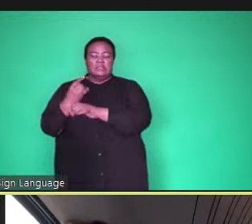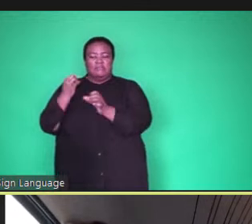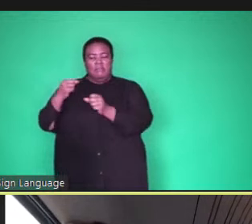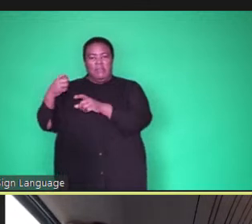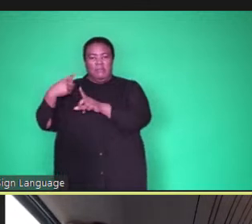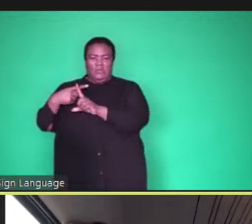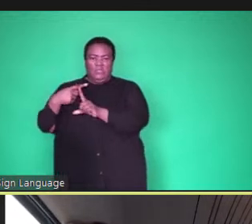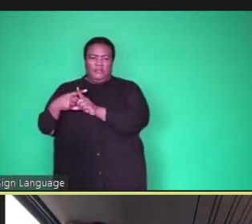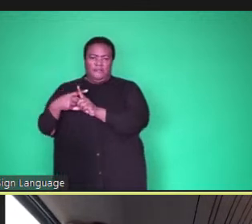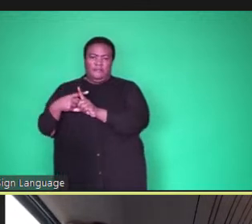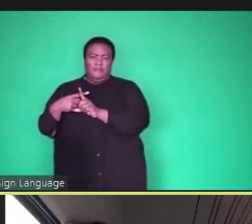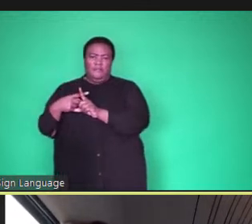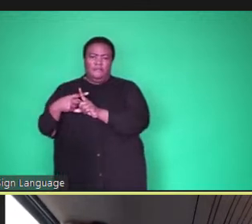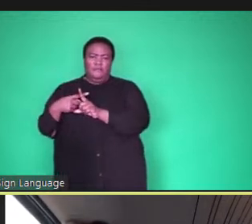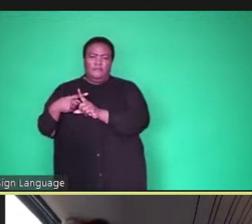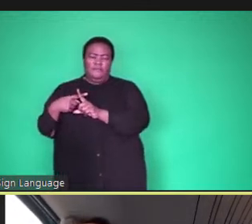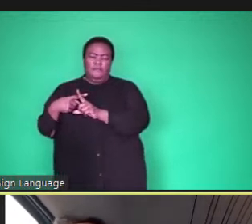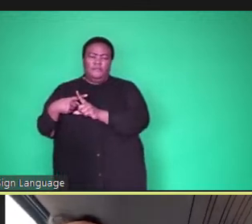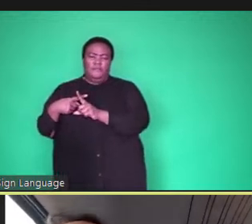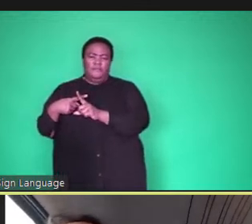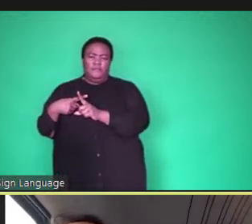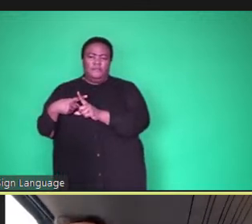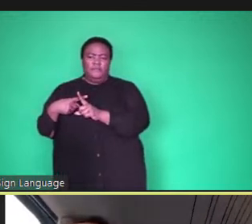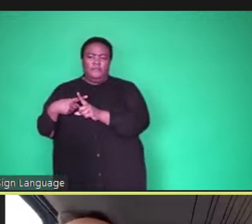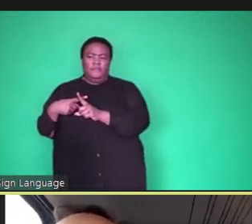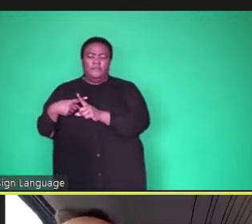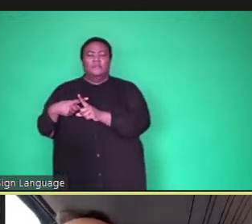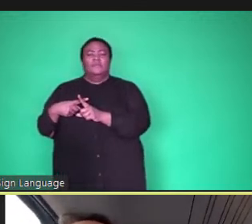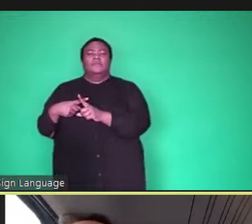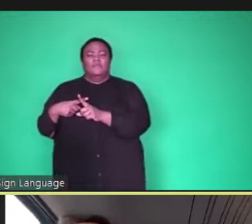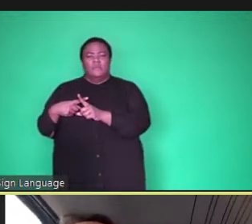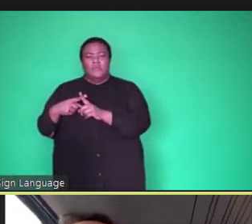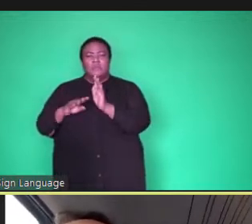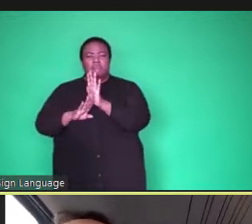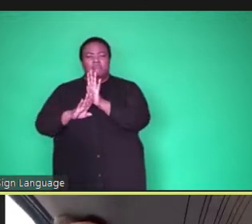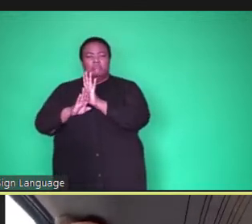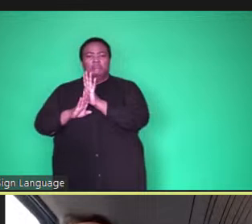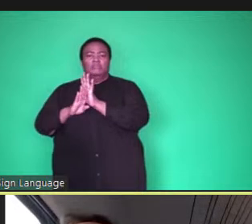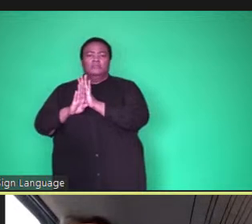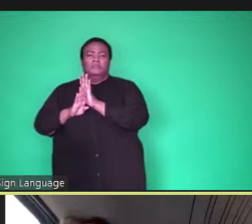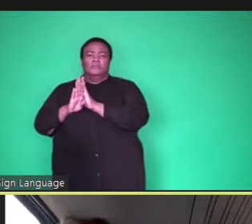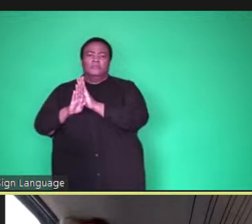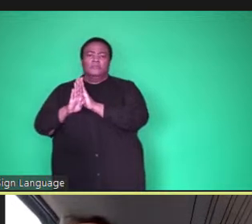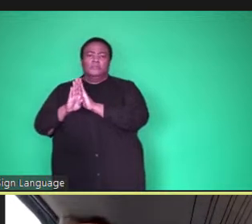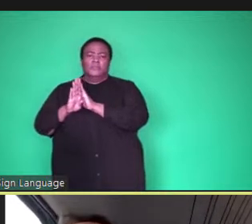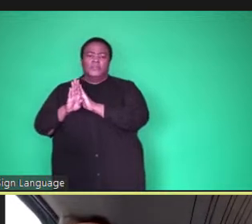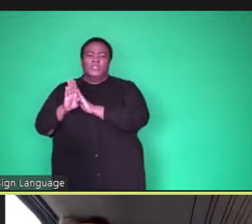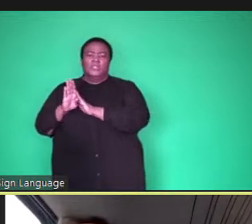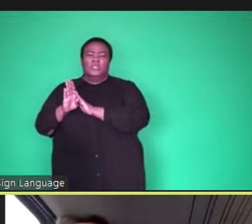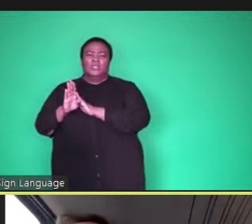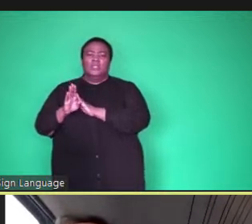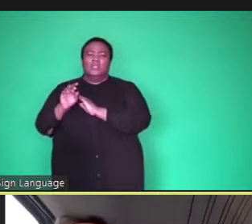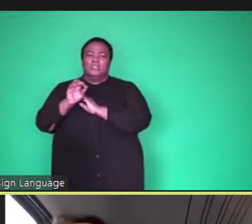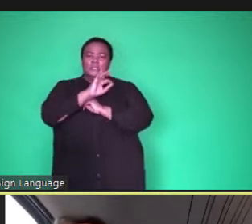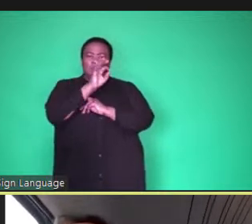positive and actually increasing as the percentage urban is